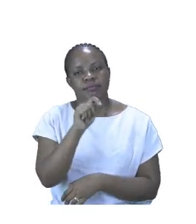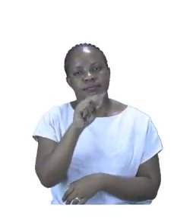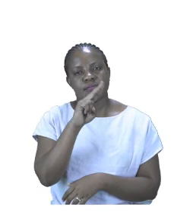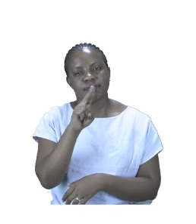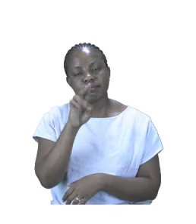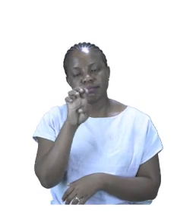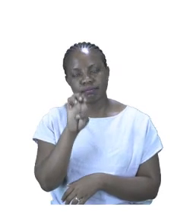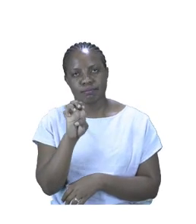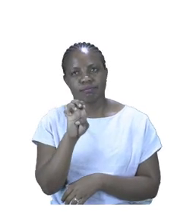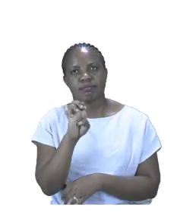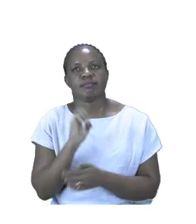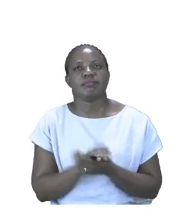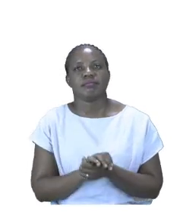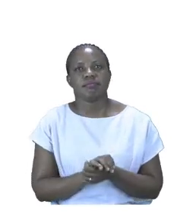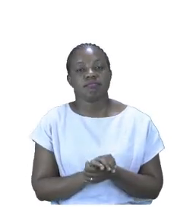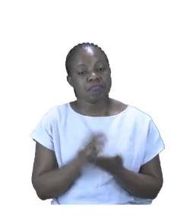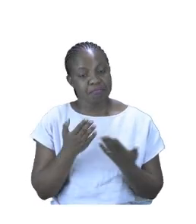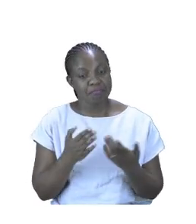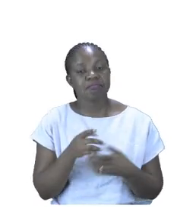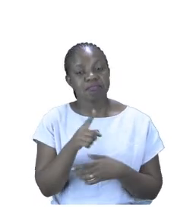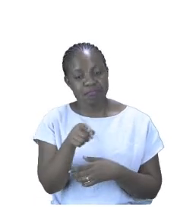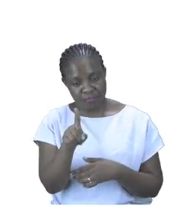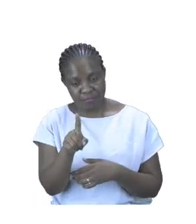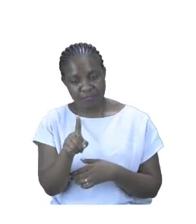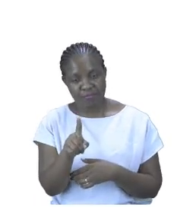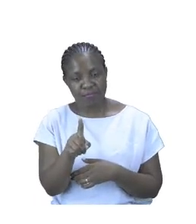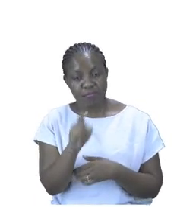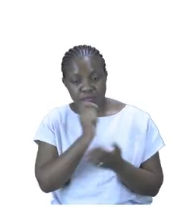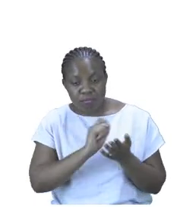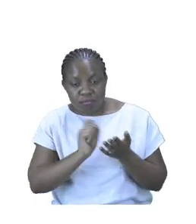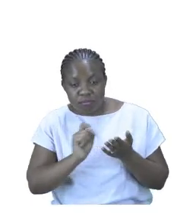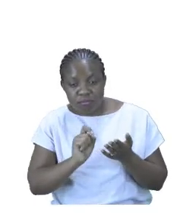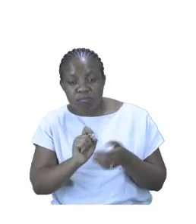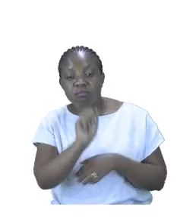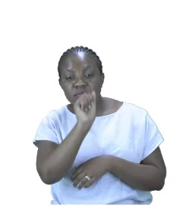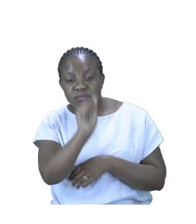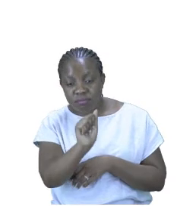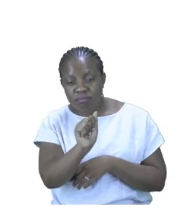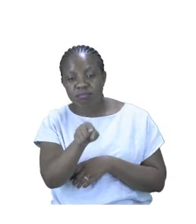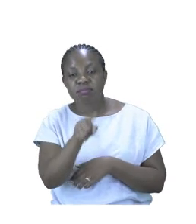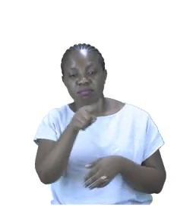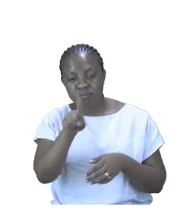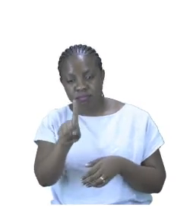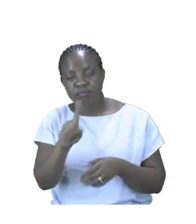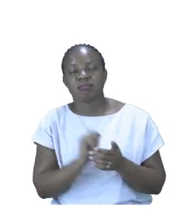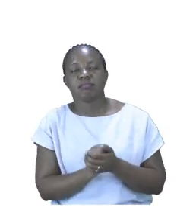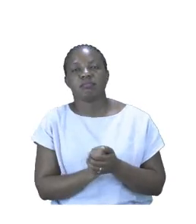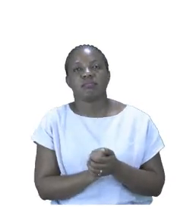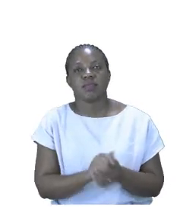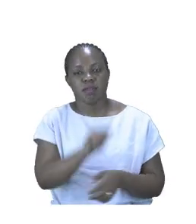Okay, you are correct if you said a burger.